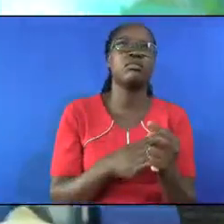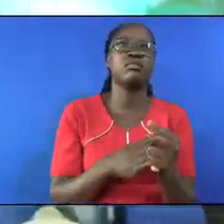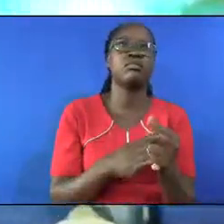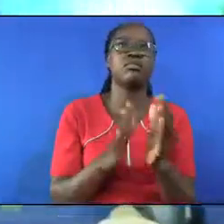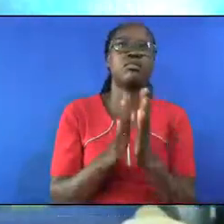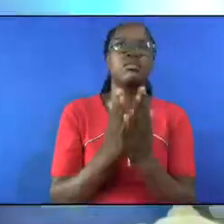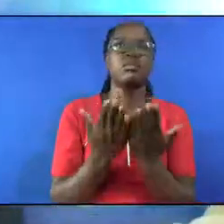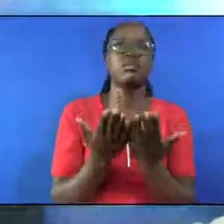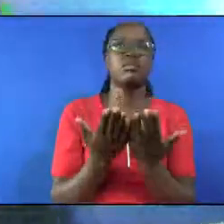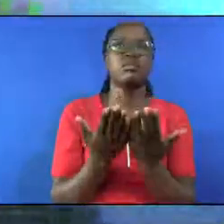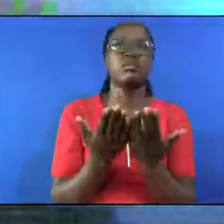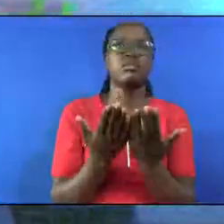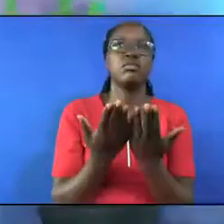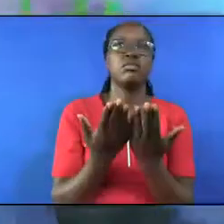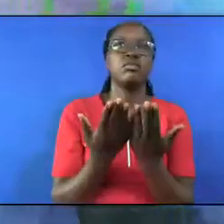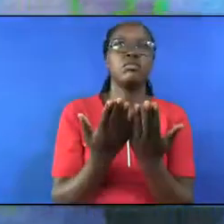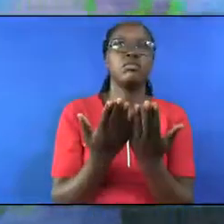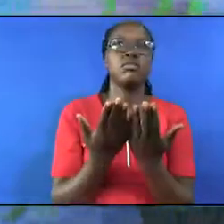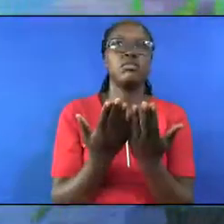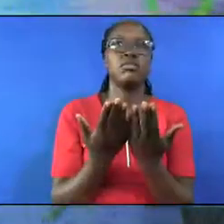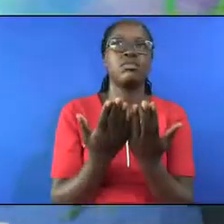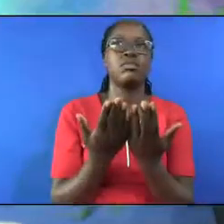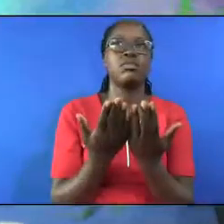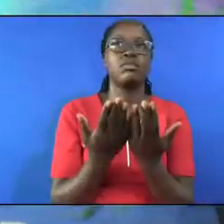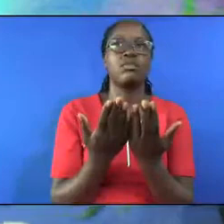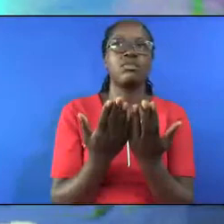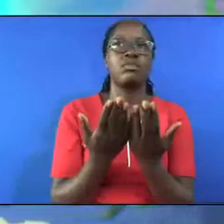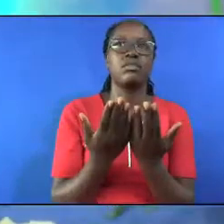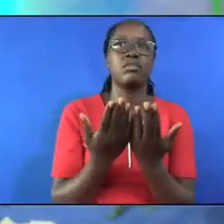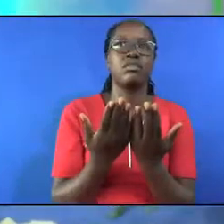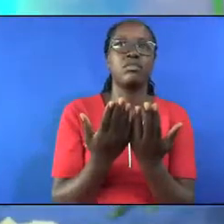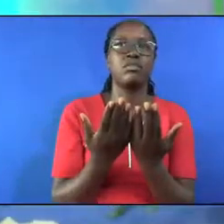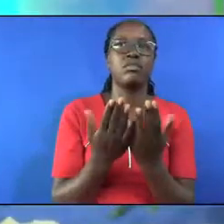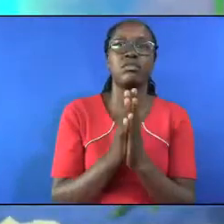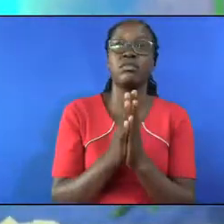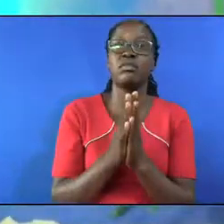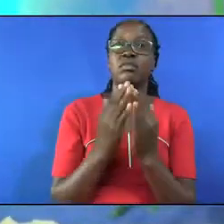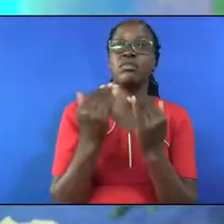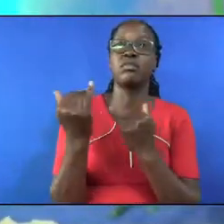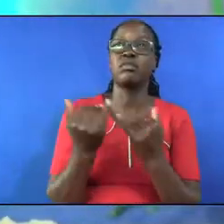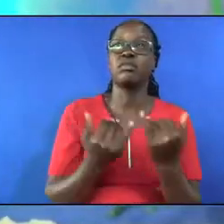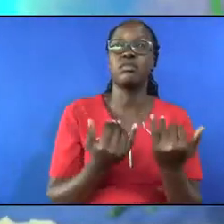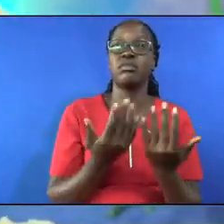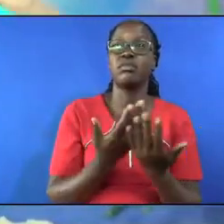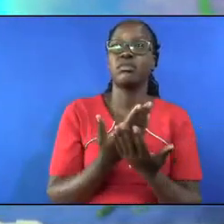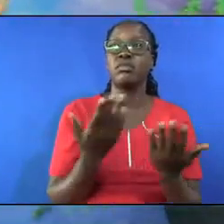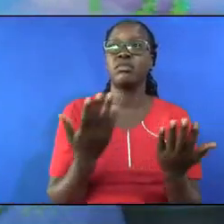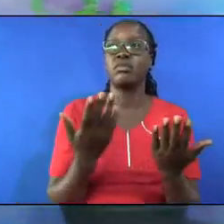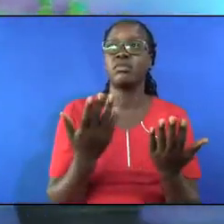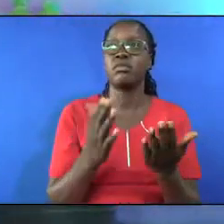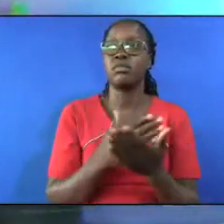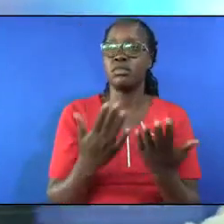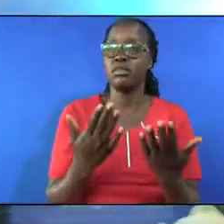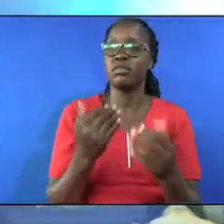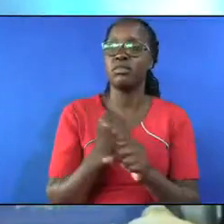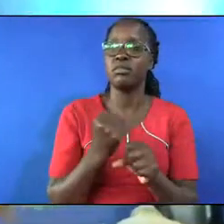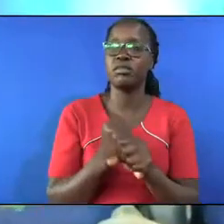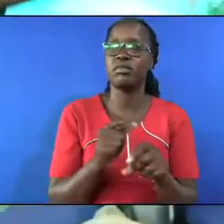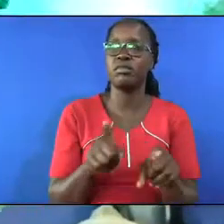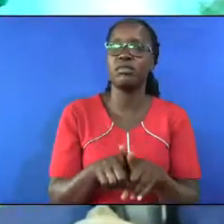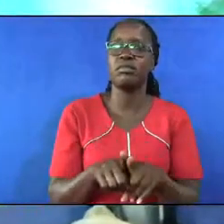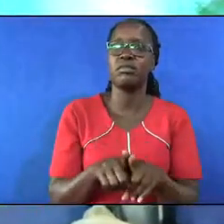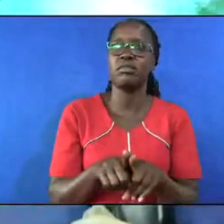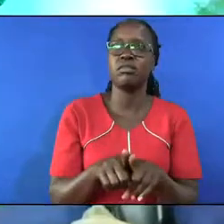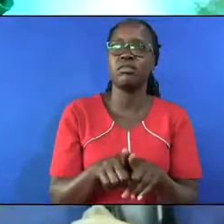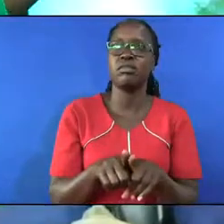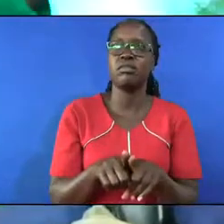A book, that's the one I know of, at least, on parenting. Well, and White really speaks about parenting. There are some things you can do when they are still little.